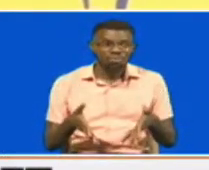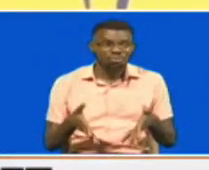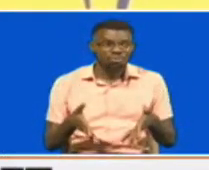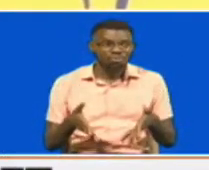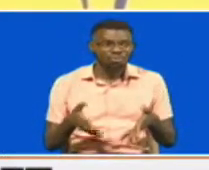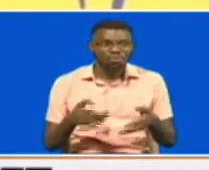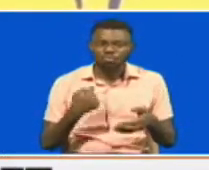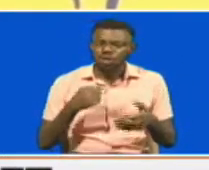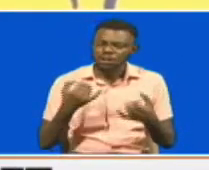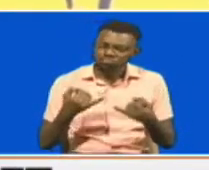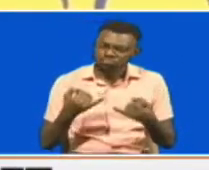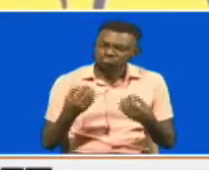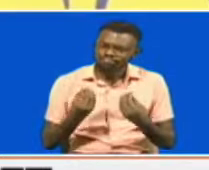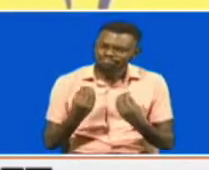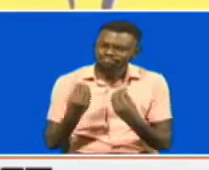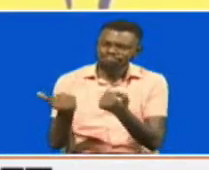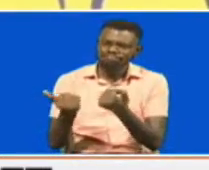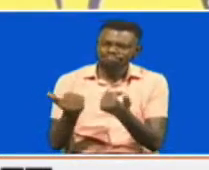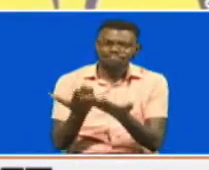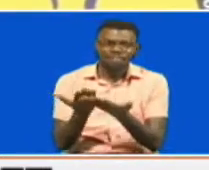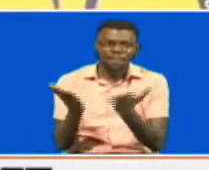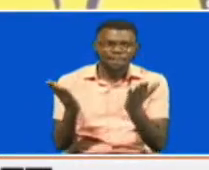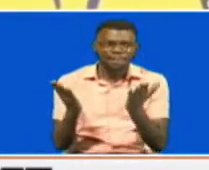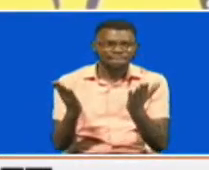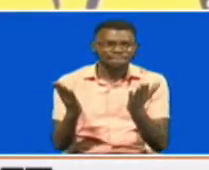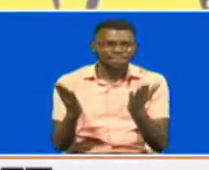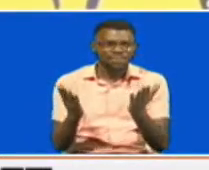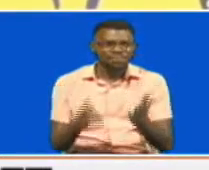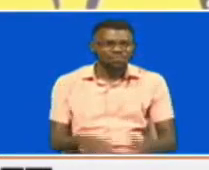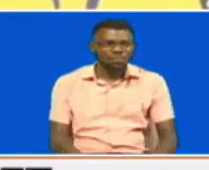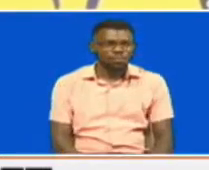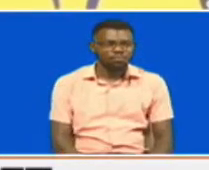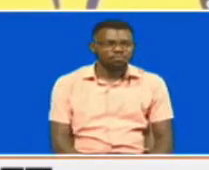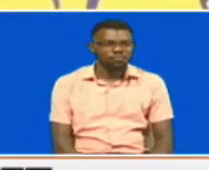we ran them out of steam and we managed to capitalize our chances.